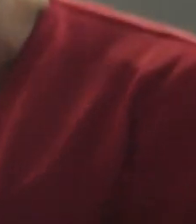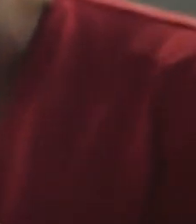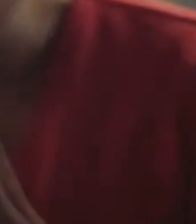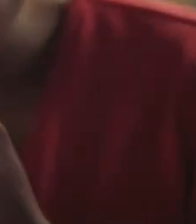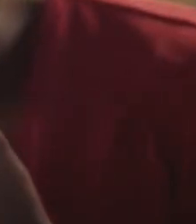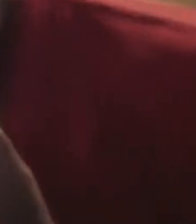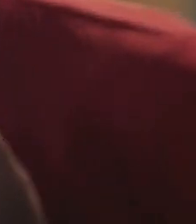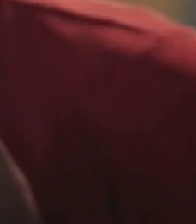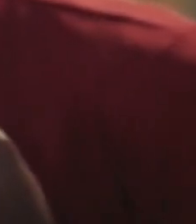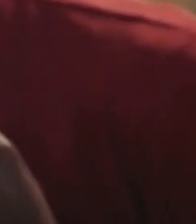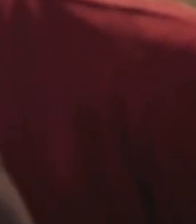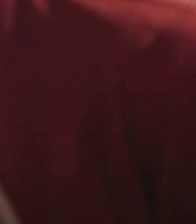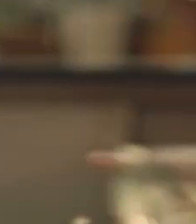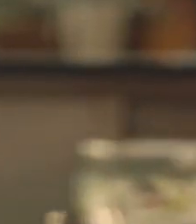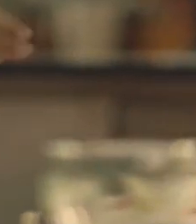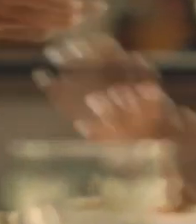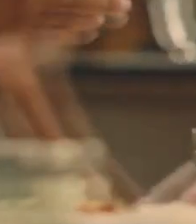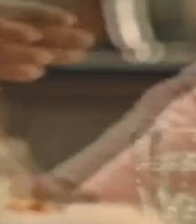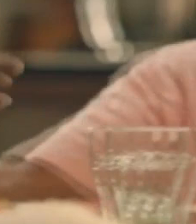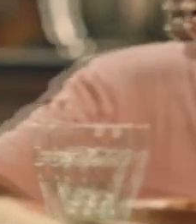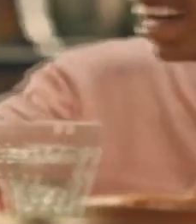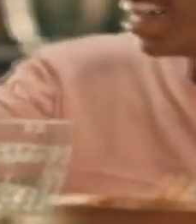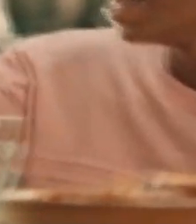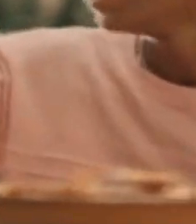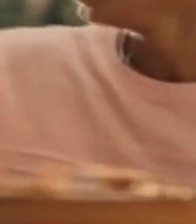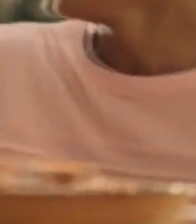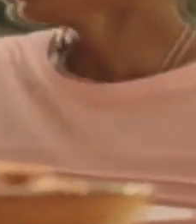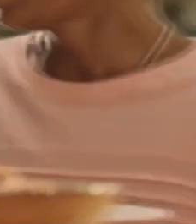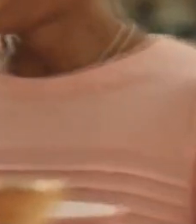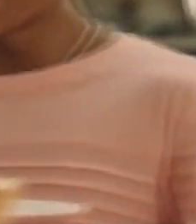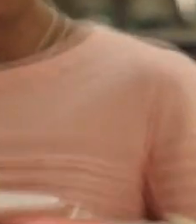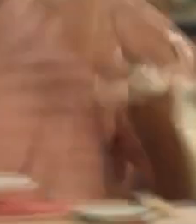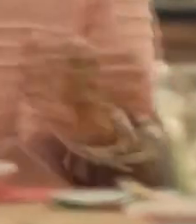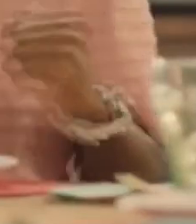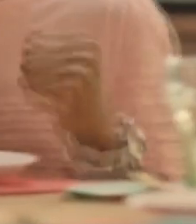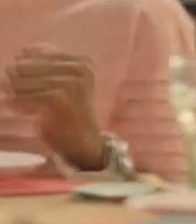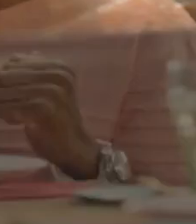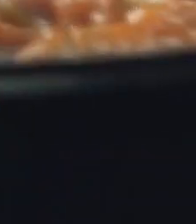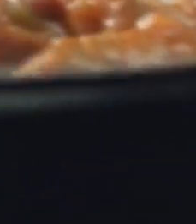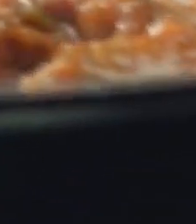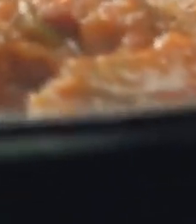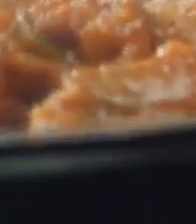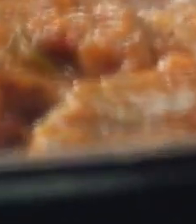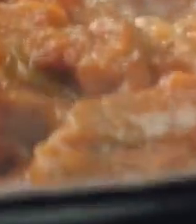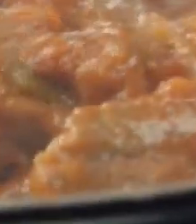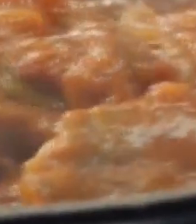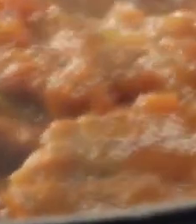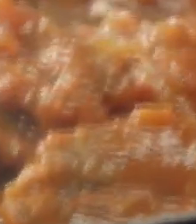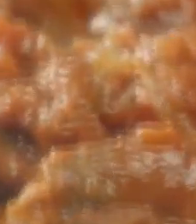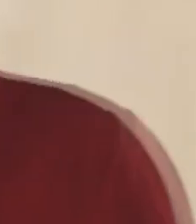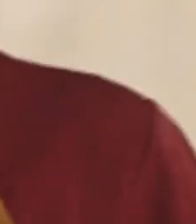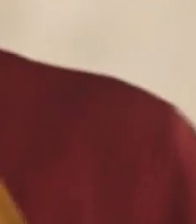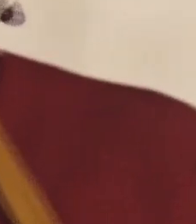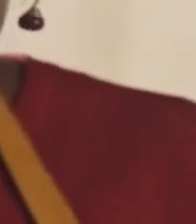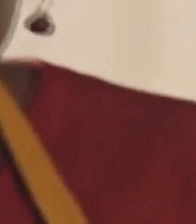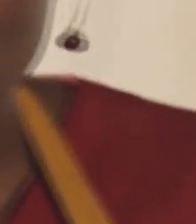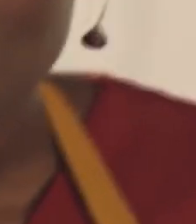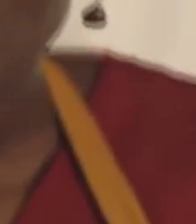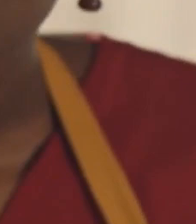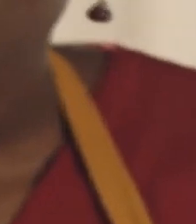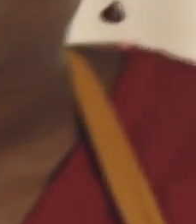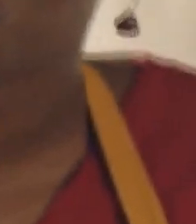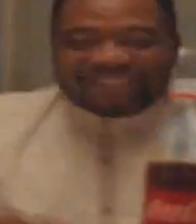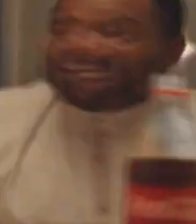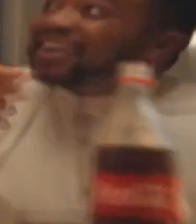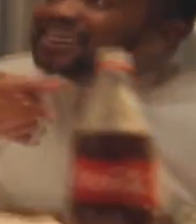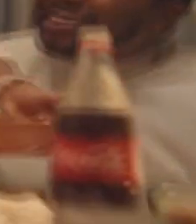When the world changed, it made us go back to the simple joys and love the little things even more, like